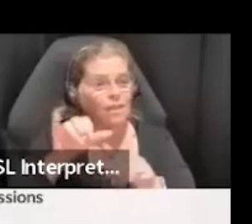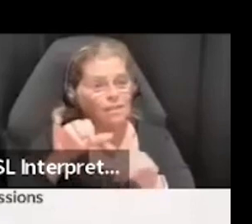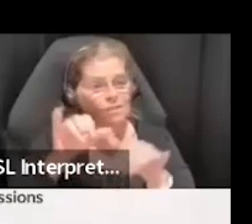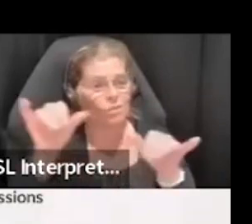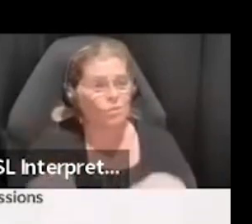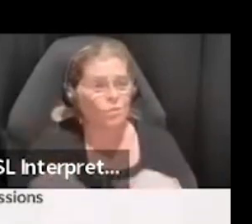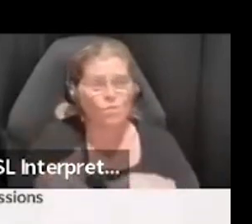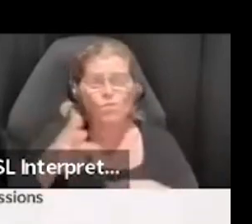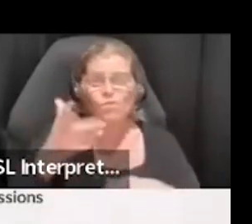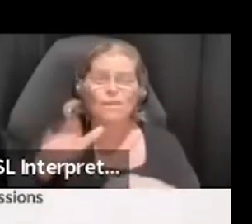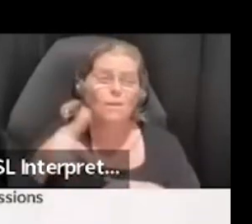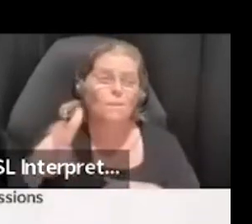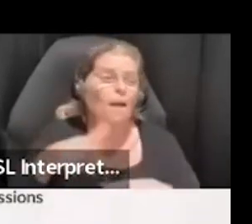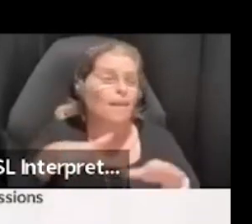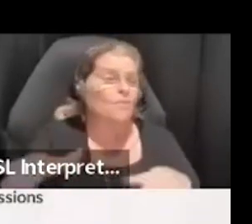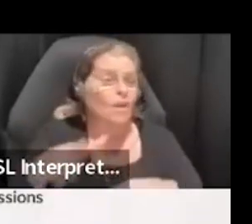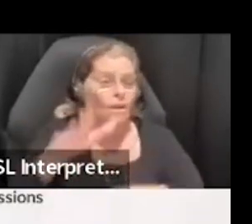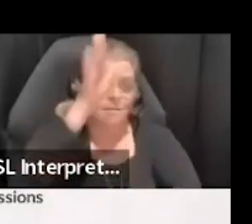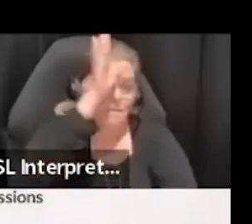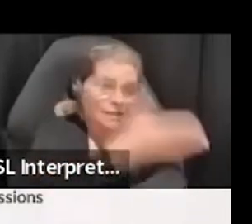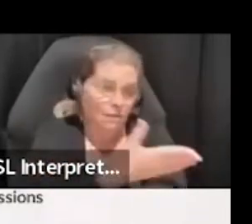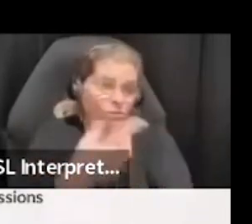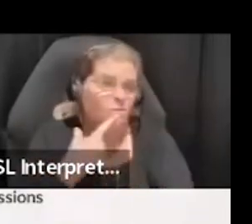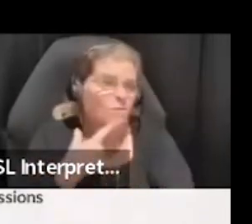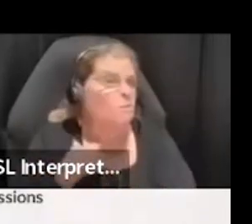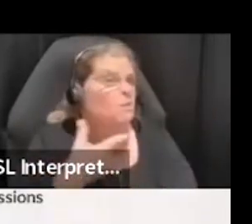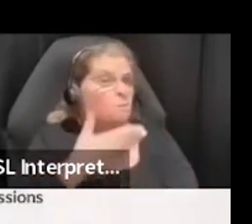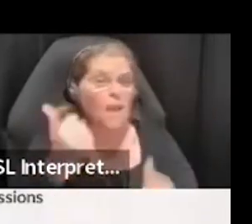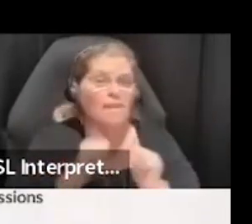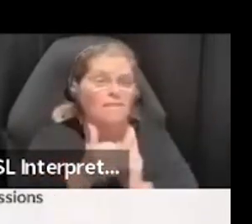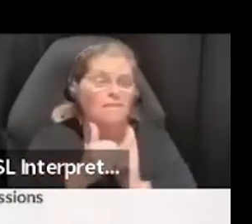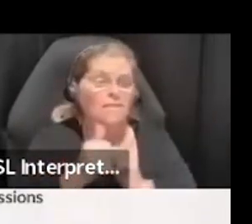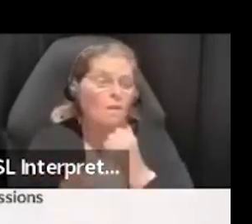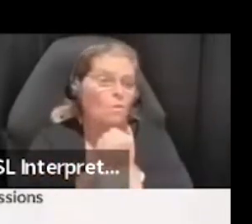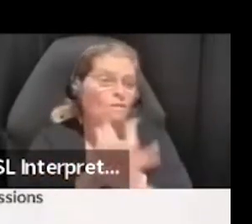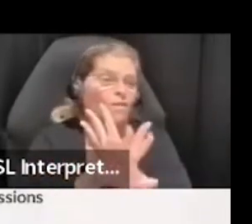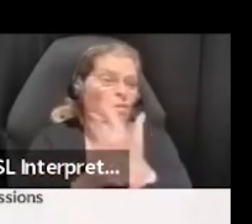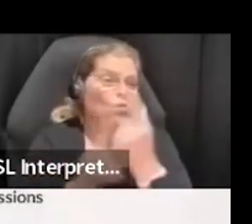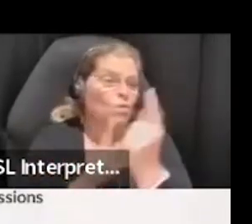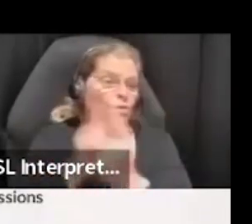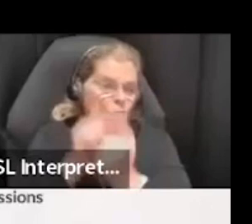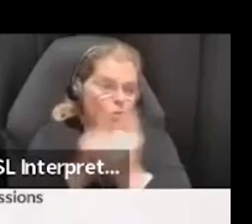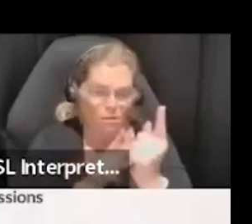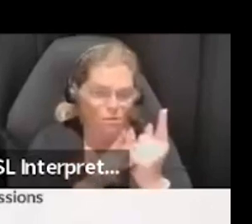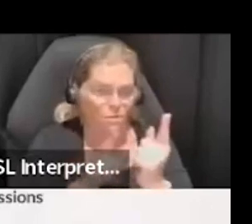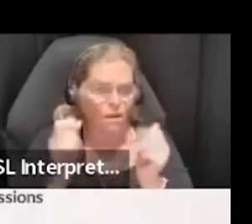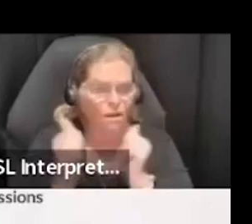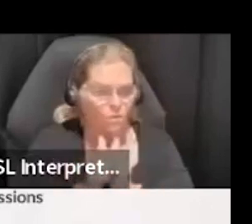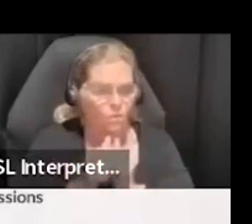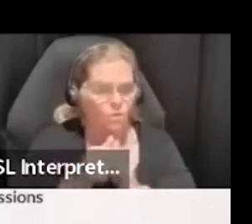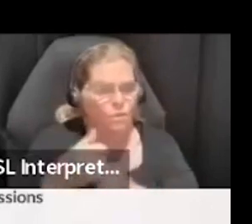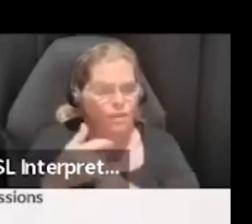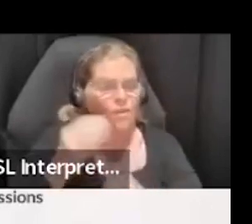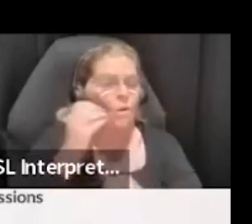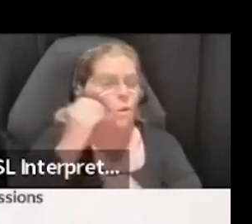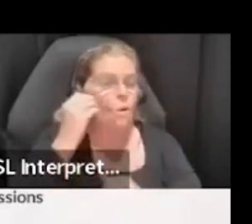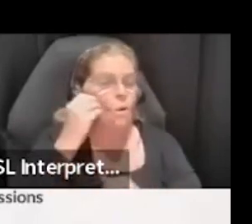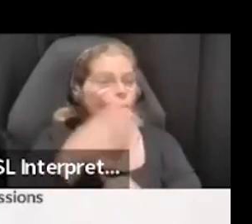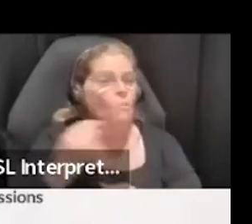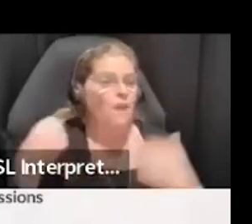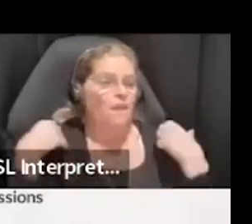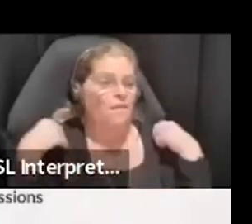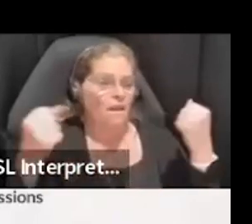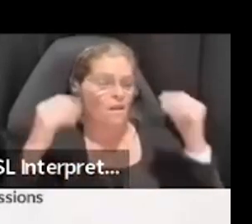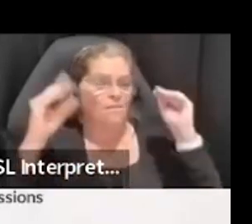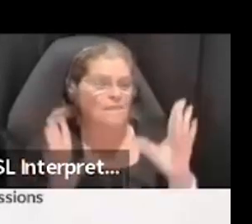best instruction he has had was done virtually one-on-one with a home and health teacher. This teacher directly tailored